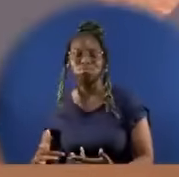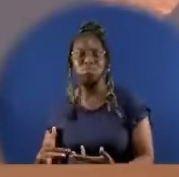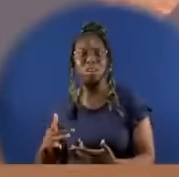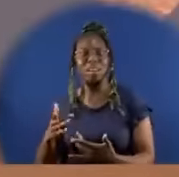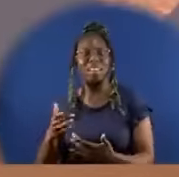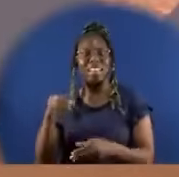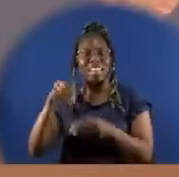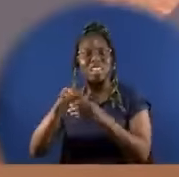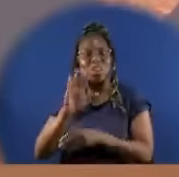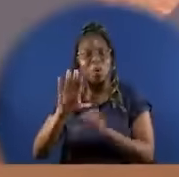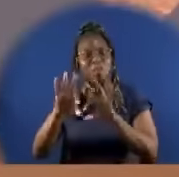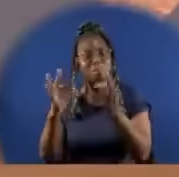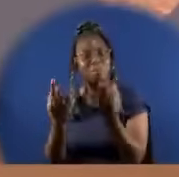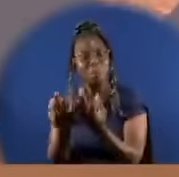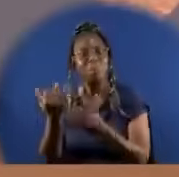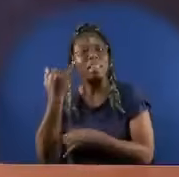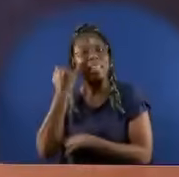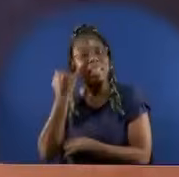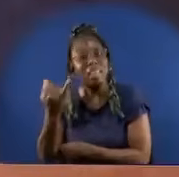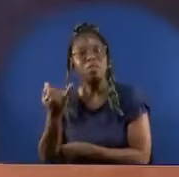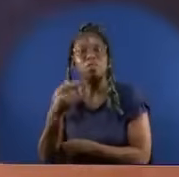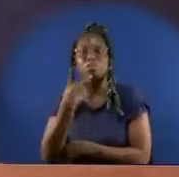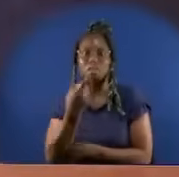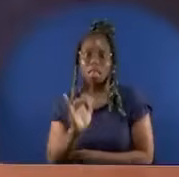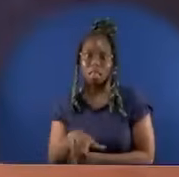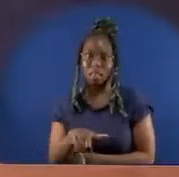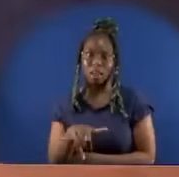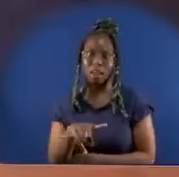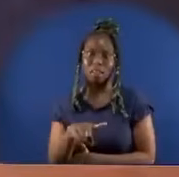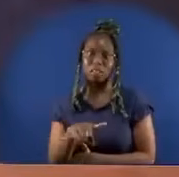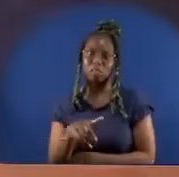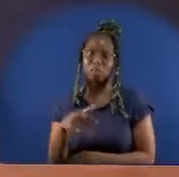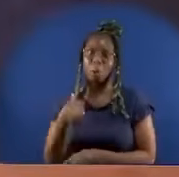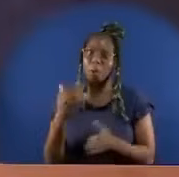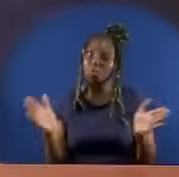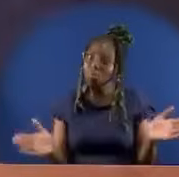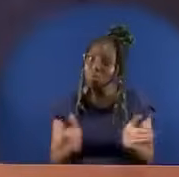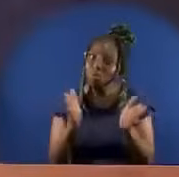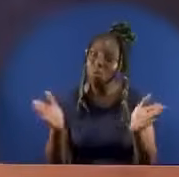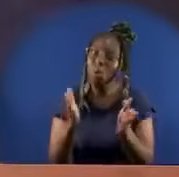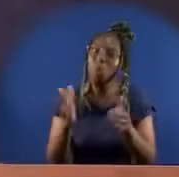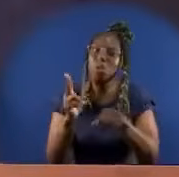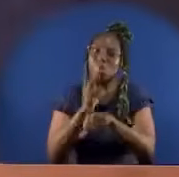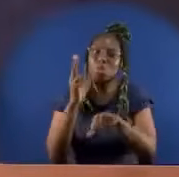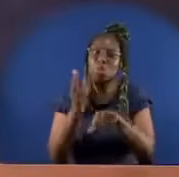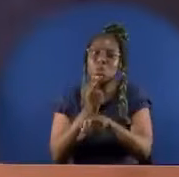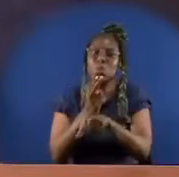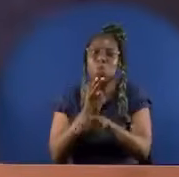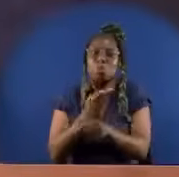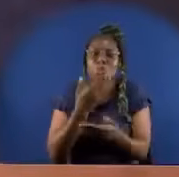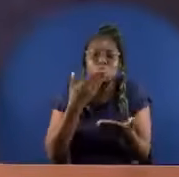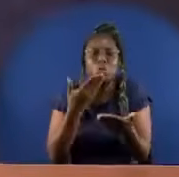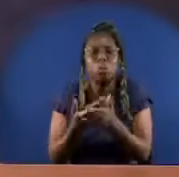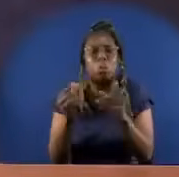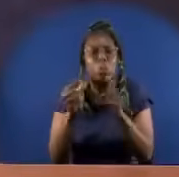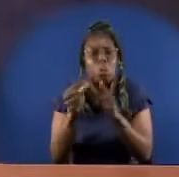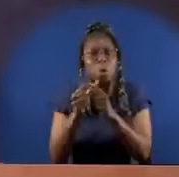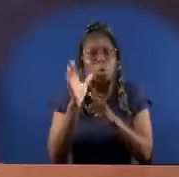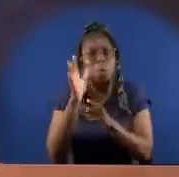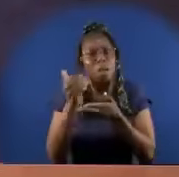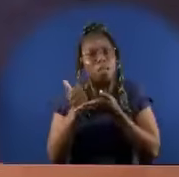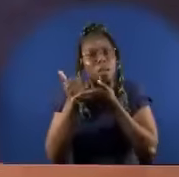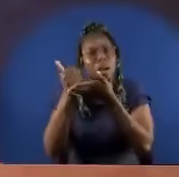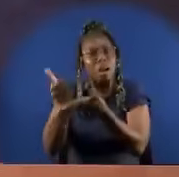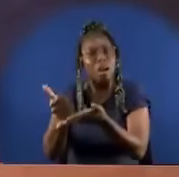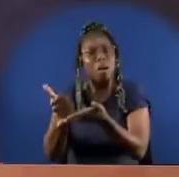I suspect that all of us need to grow to use words to help people, to ensure people's growth and development